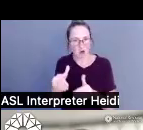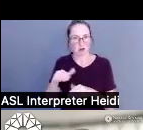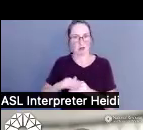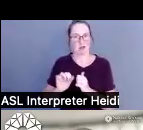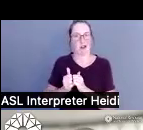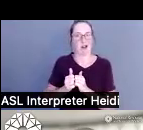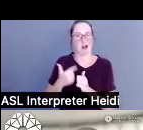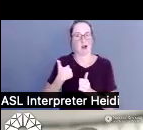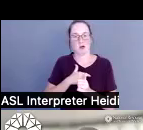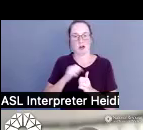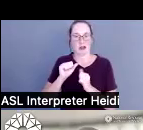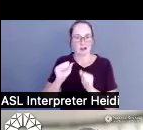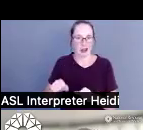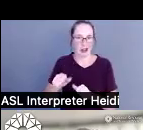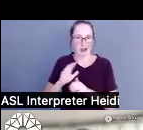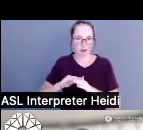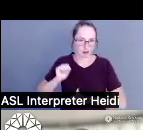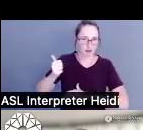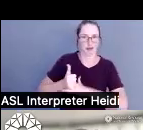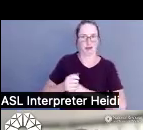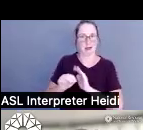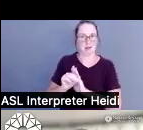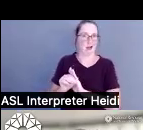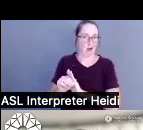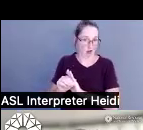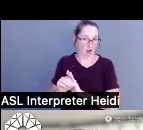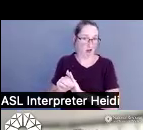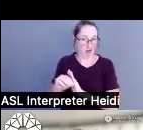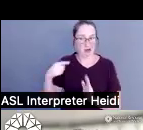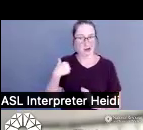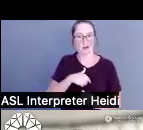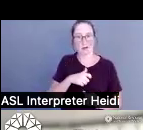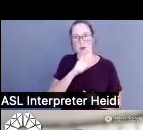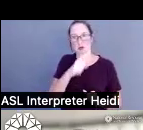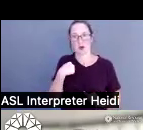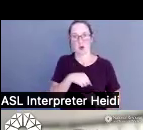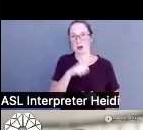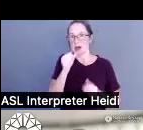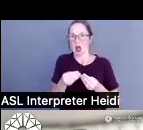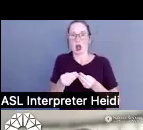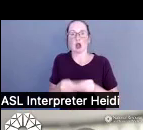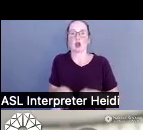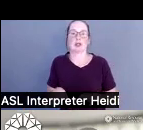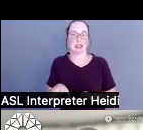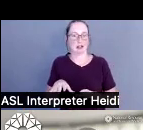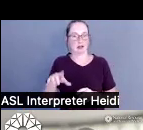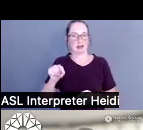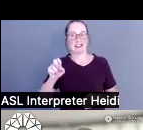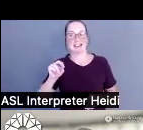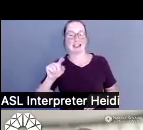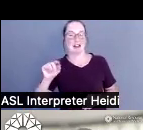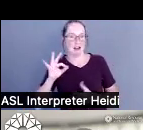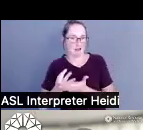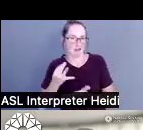to institutionalize the model so that we are ensuring that we're not losing the tenets of the flexible